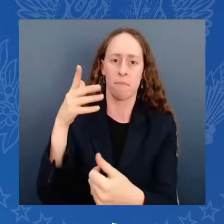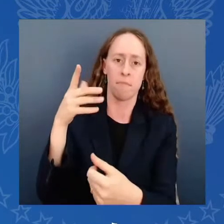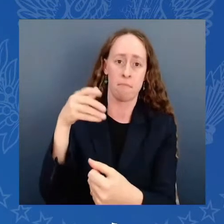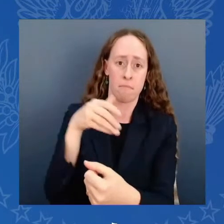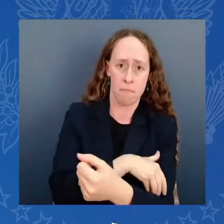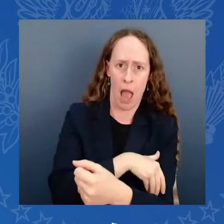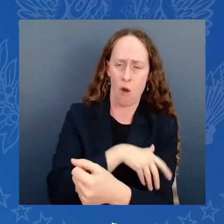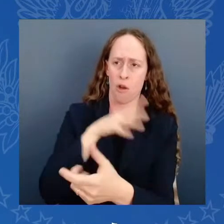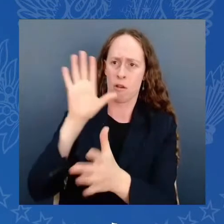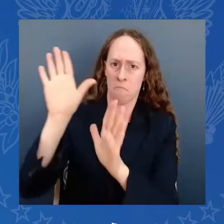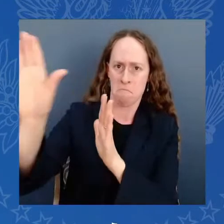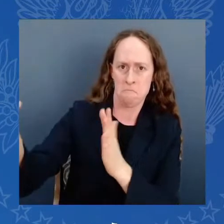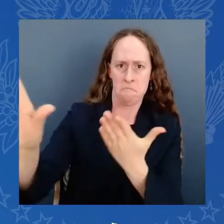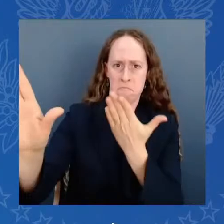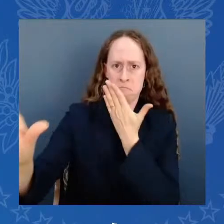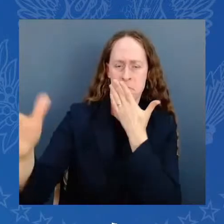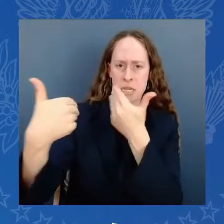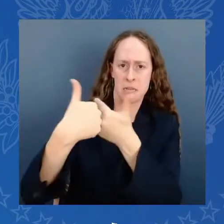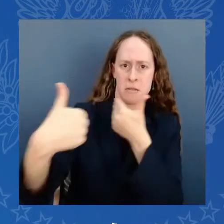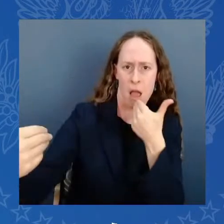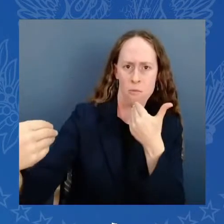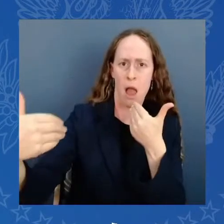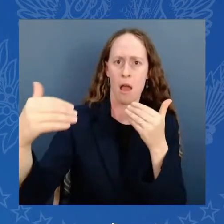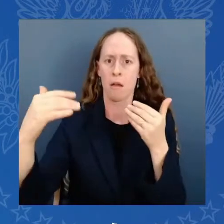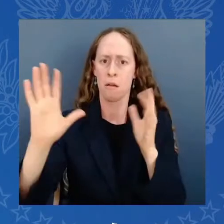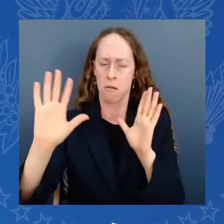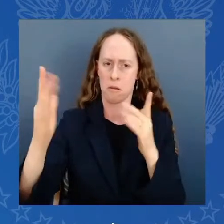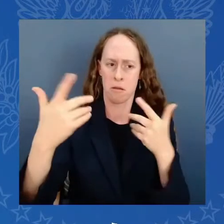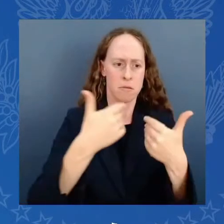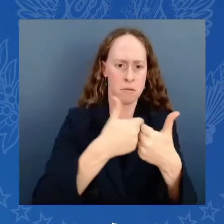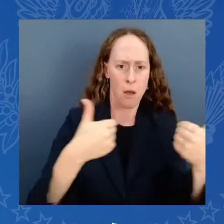consistent with that doctrine of separation of powers.